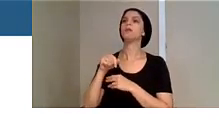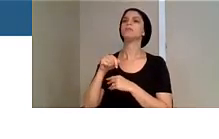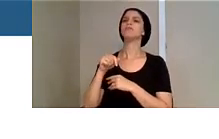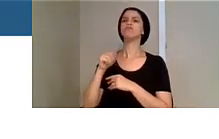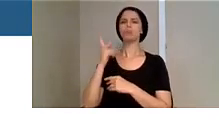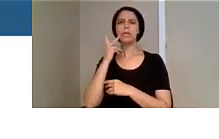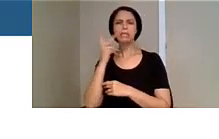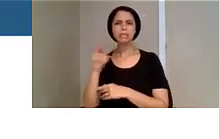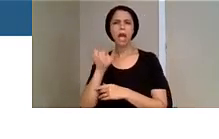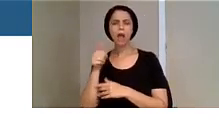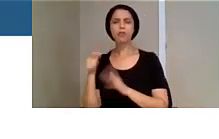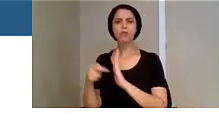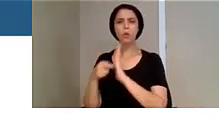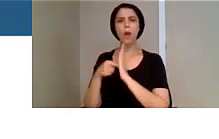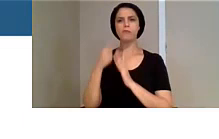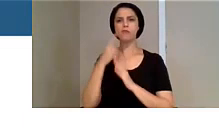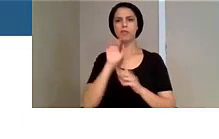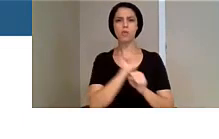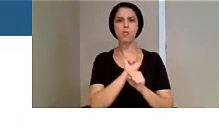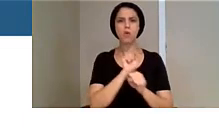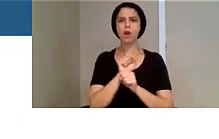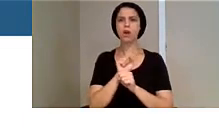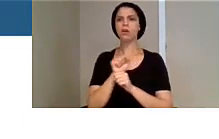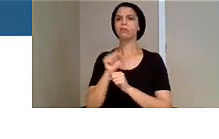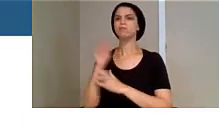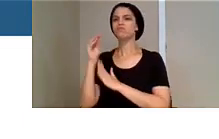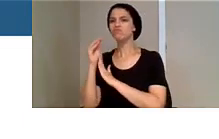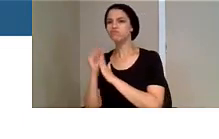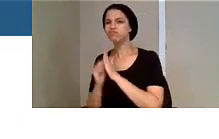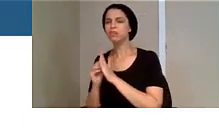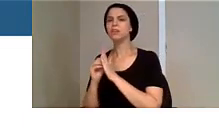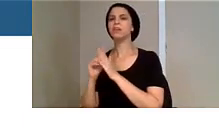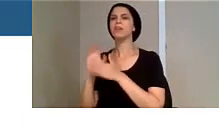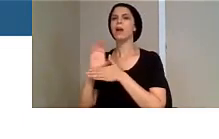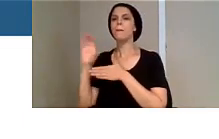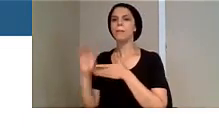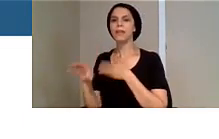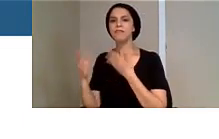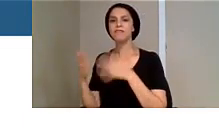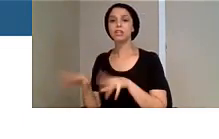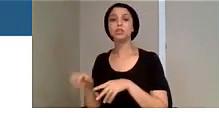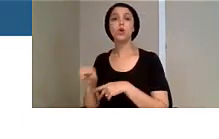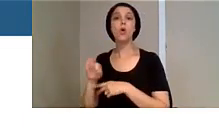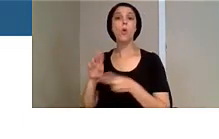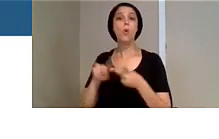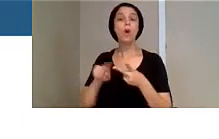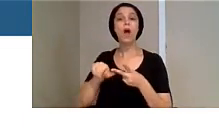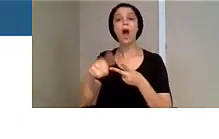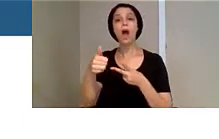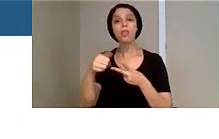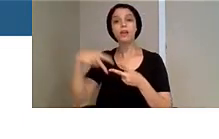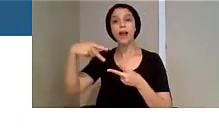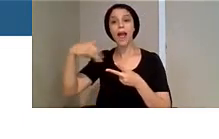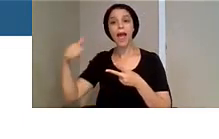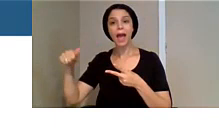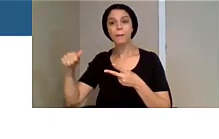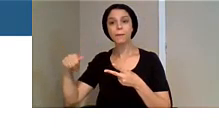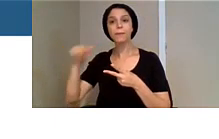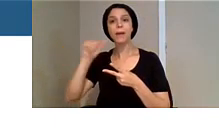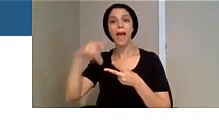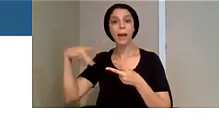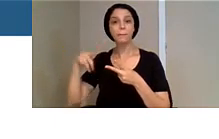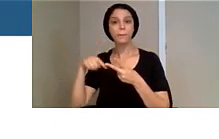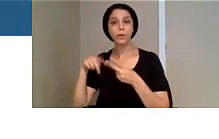looking at some requirements for the assignment, and they completed it that way. Maybe they used another application on their